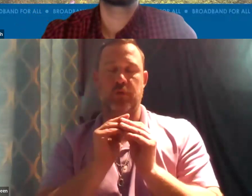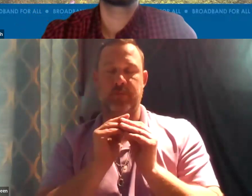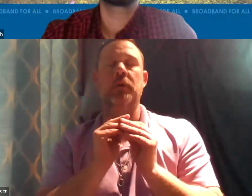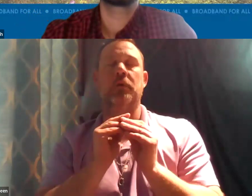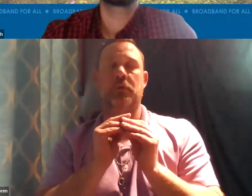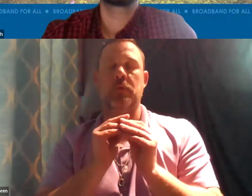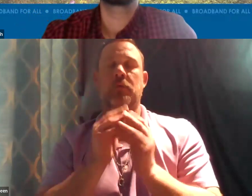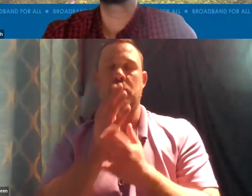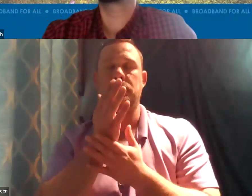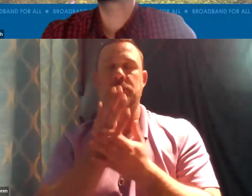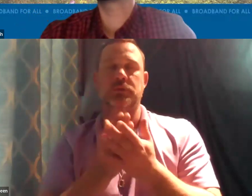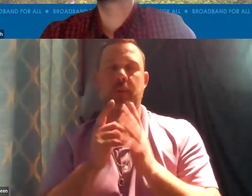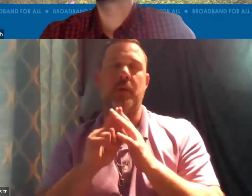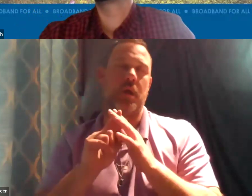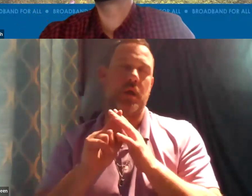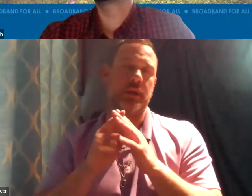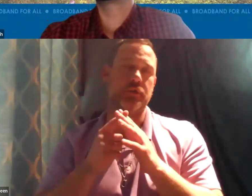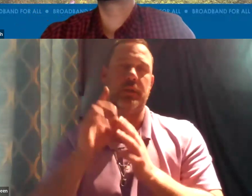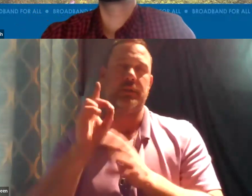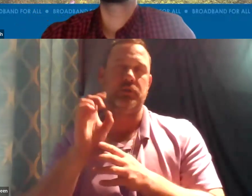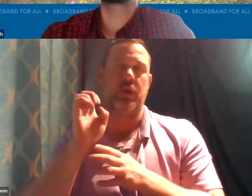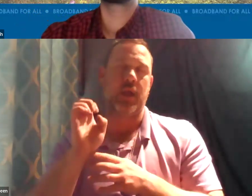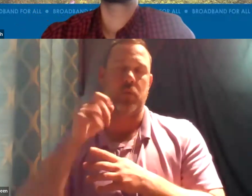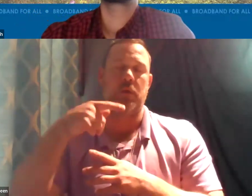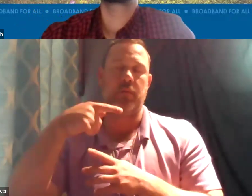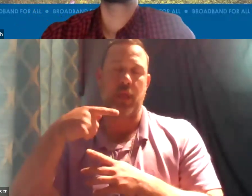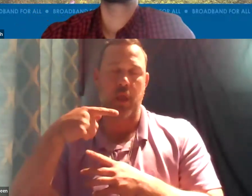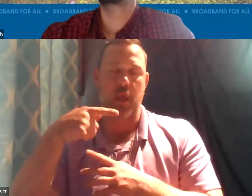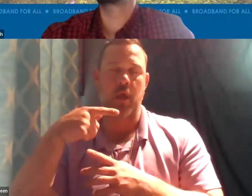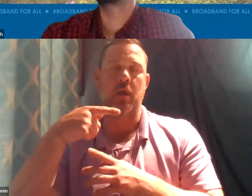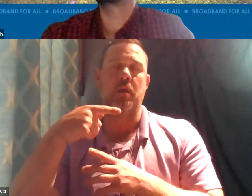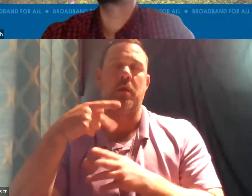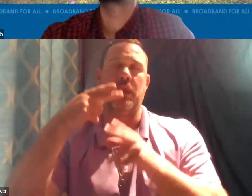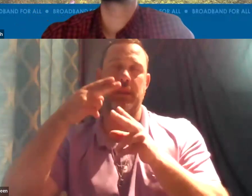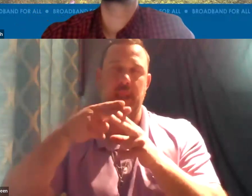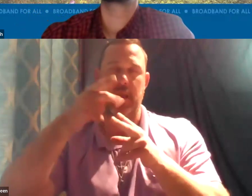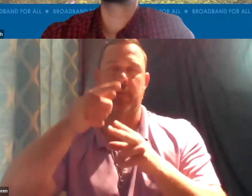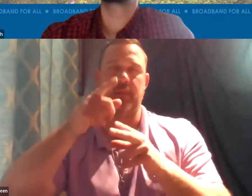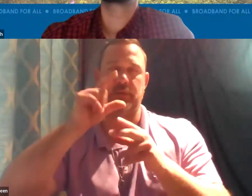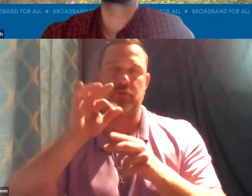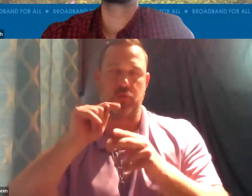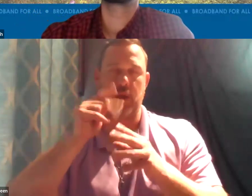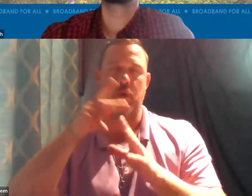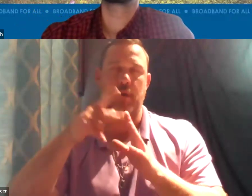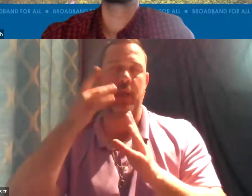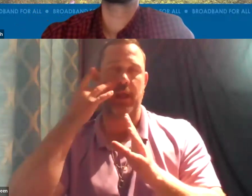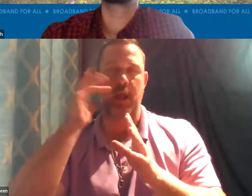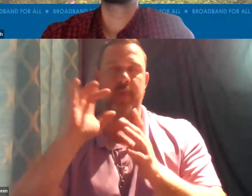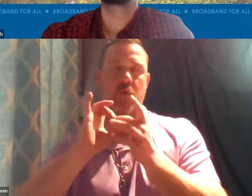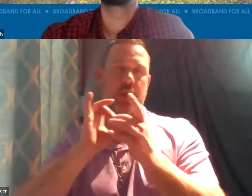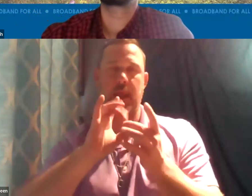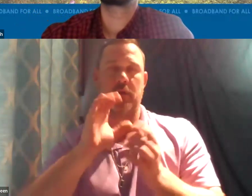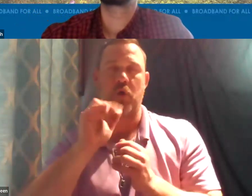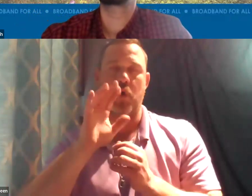some initially the digital equity plan named the subgrant program the California Connect